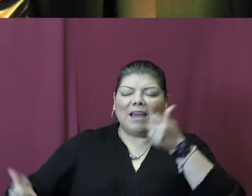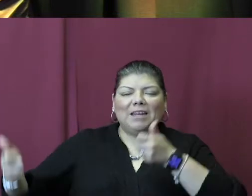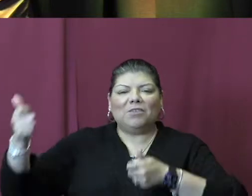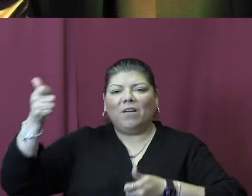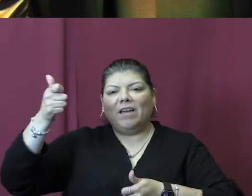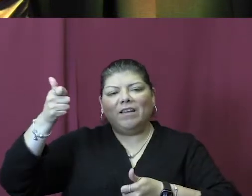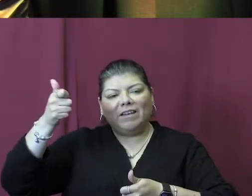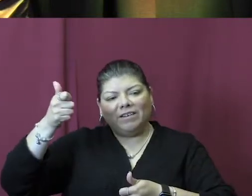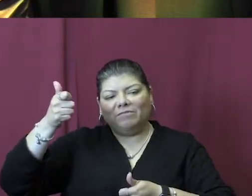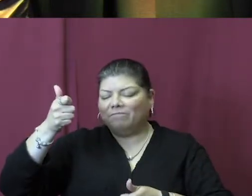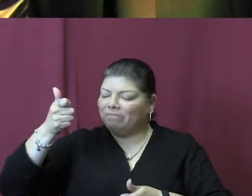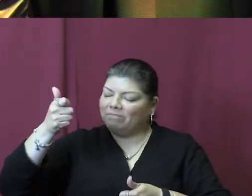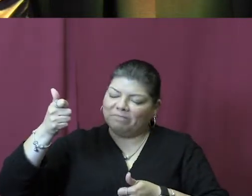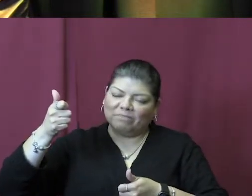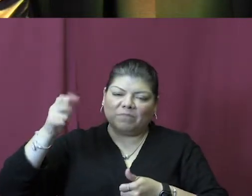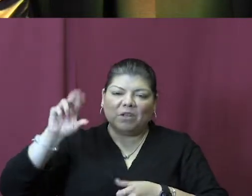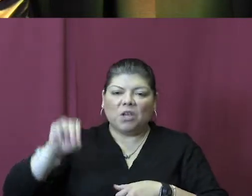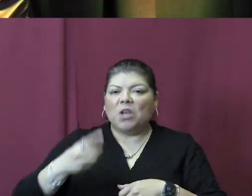Nobody greater,